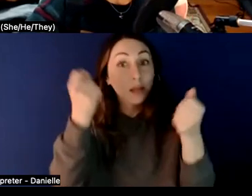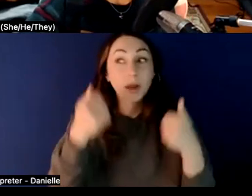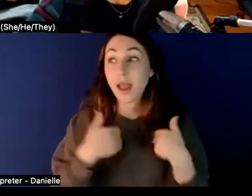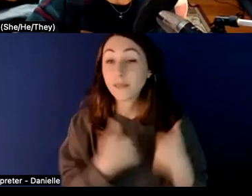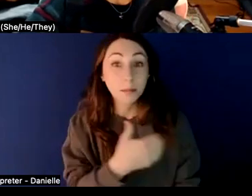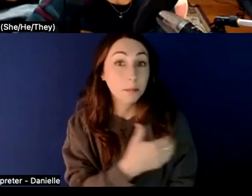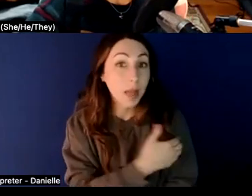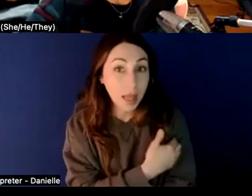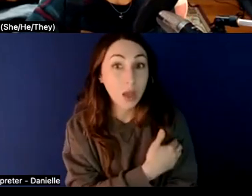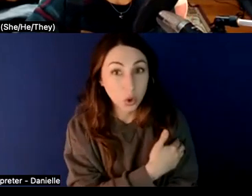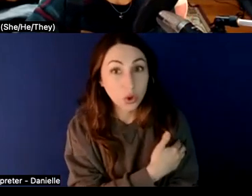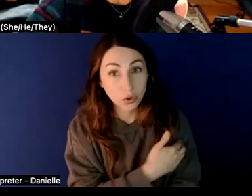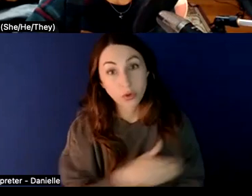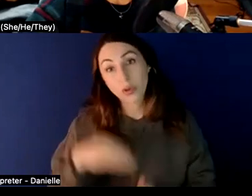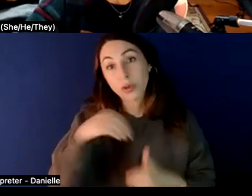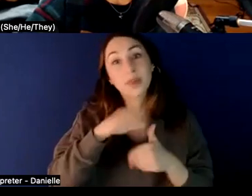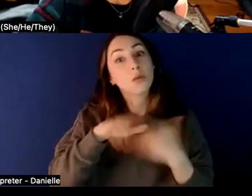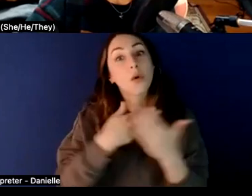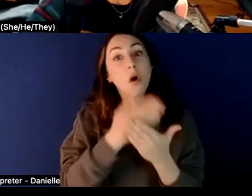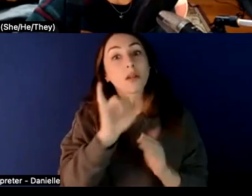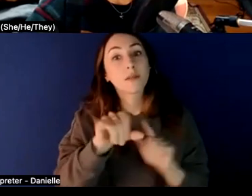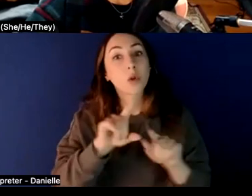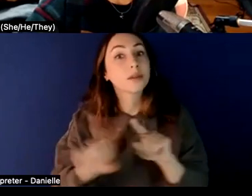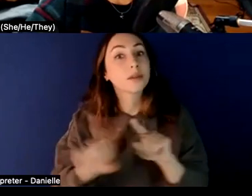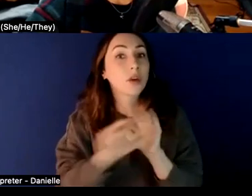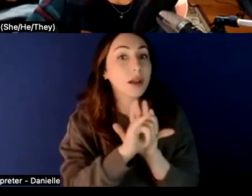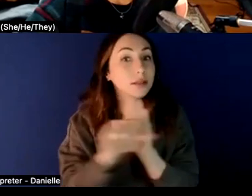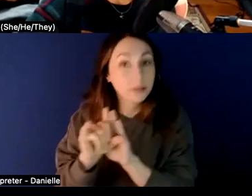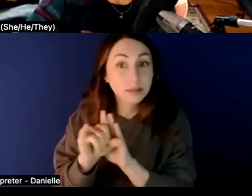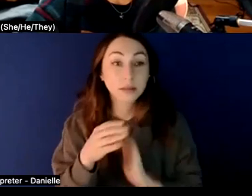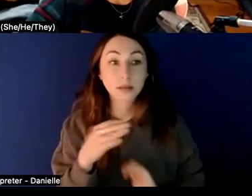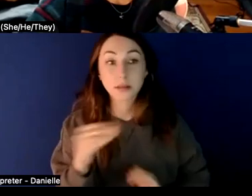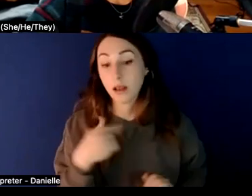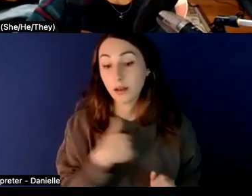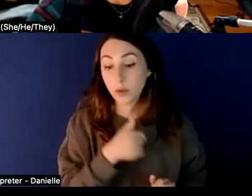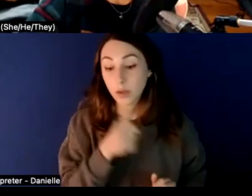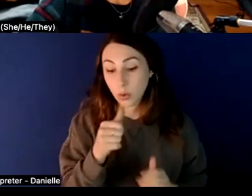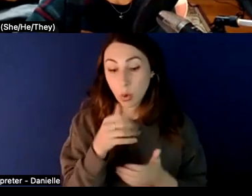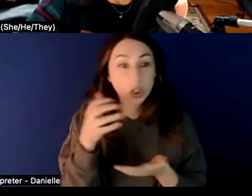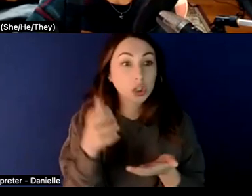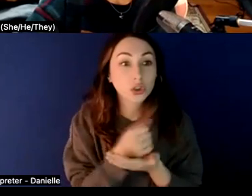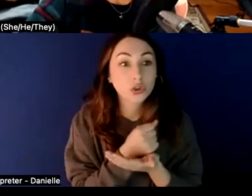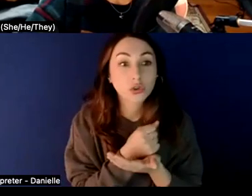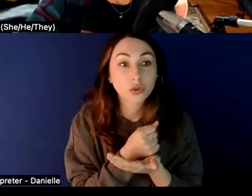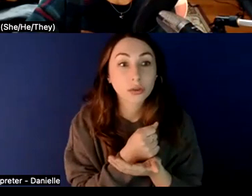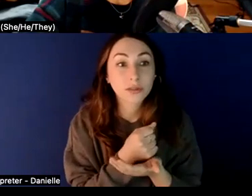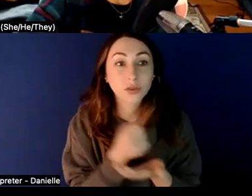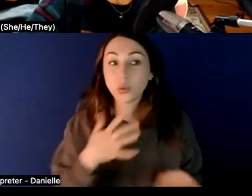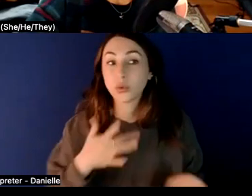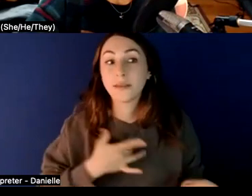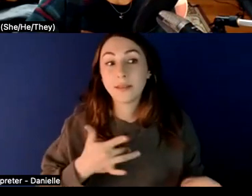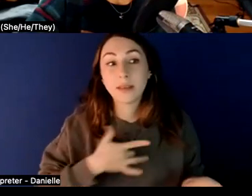power in all of those identities, and that we don't deserve to ever feel